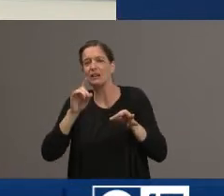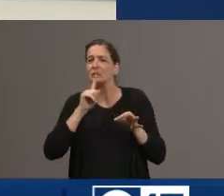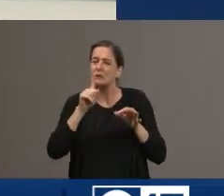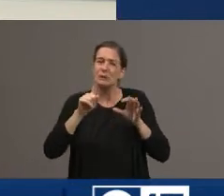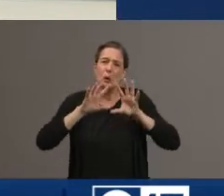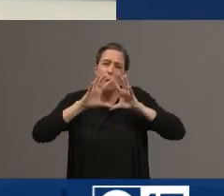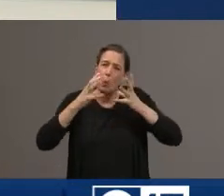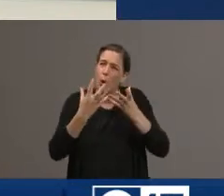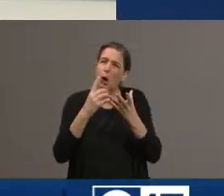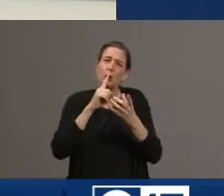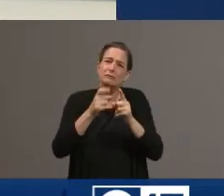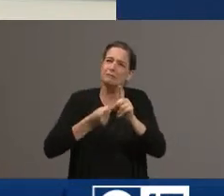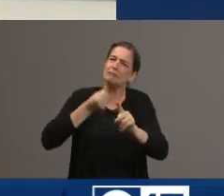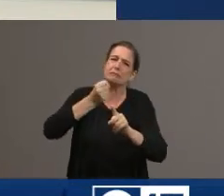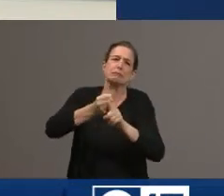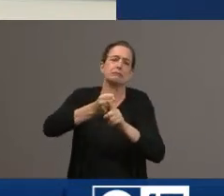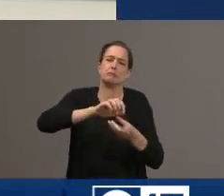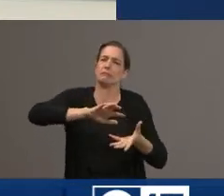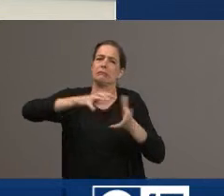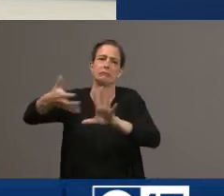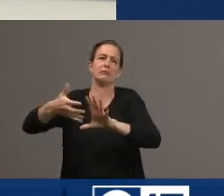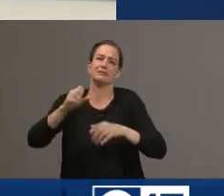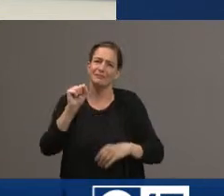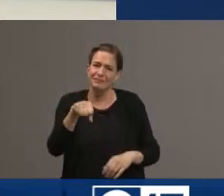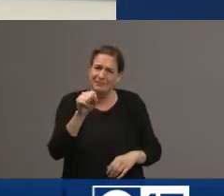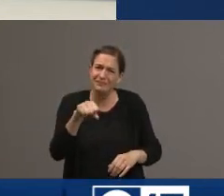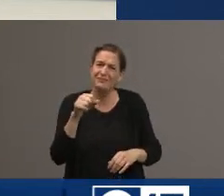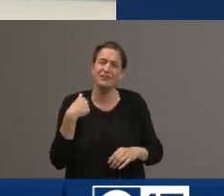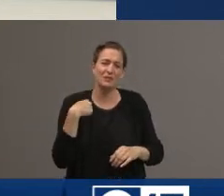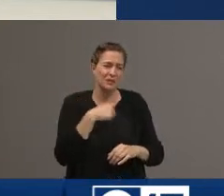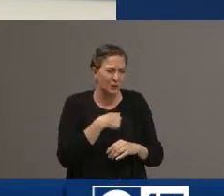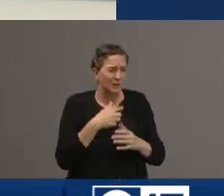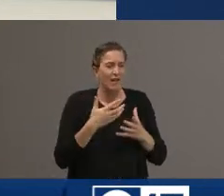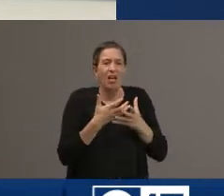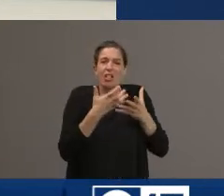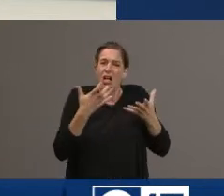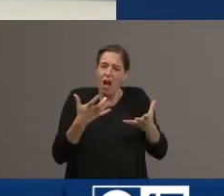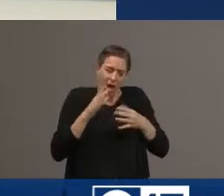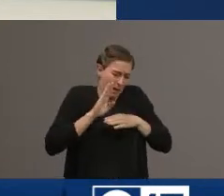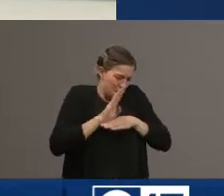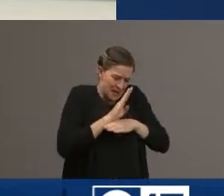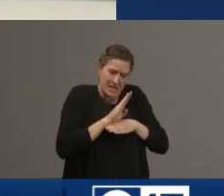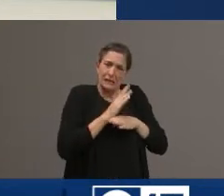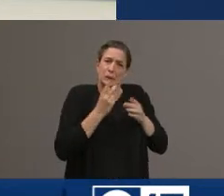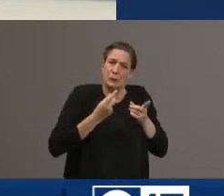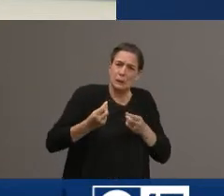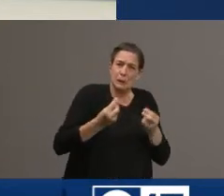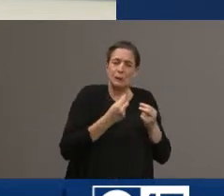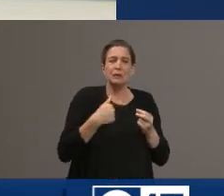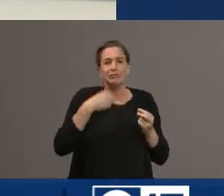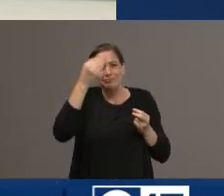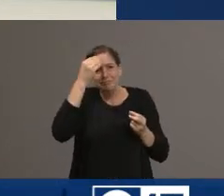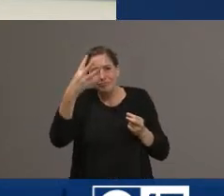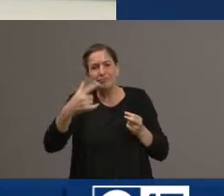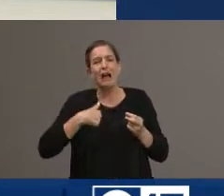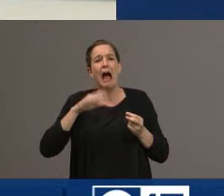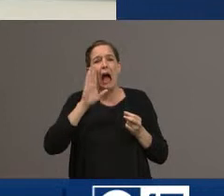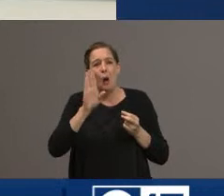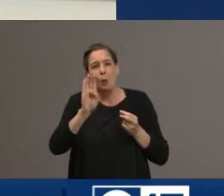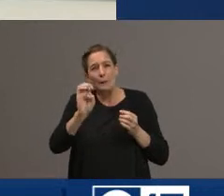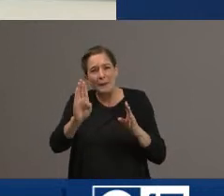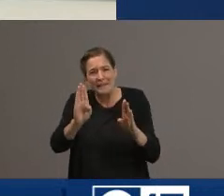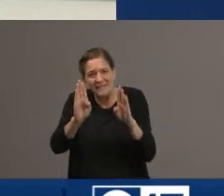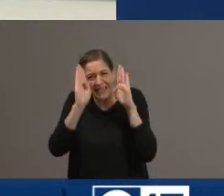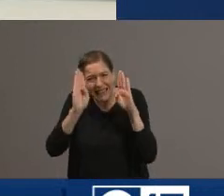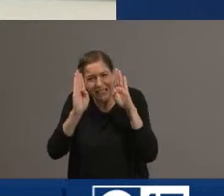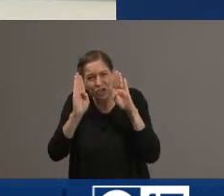retrospective as of late, Dennis. We've had a lot on our plate. What I've said is I'm going to be vigilant, flexible, and humble,